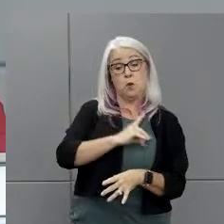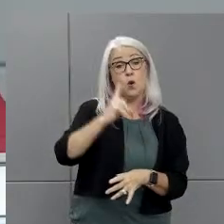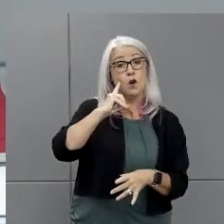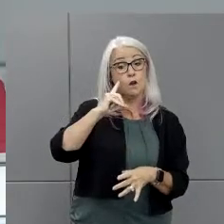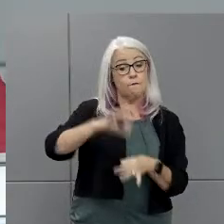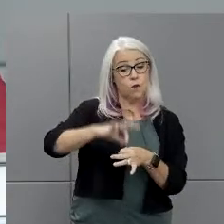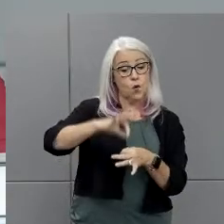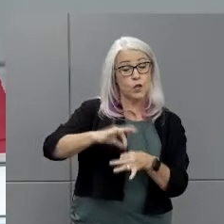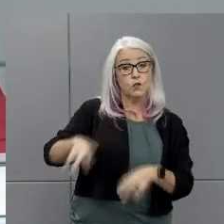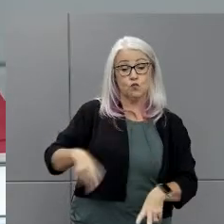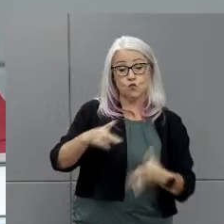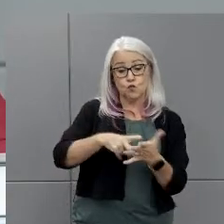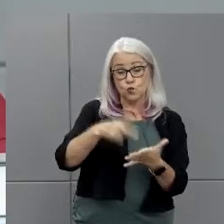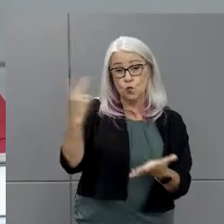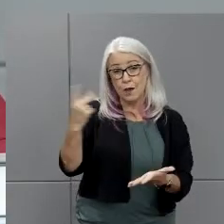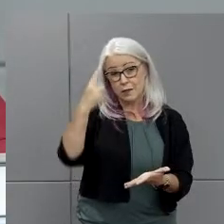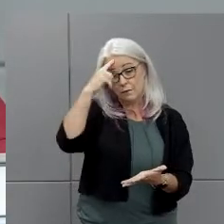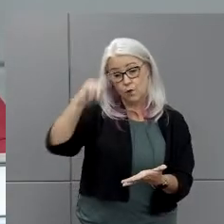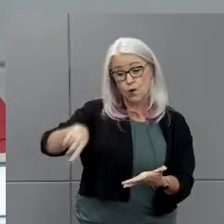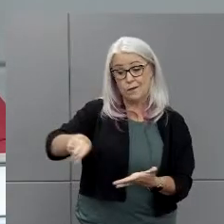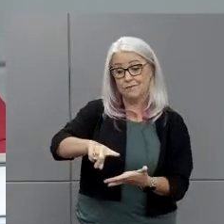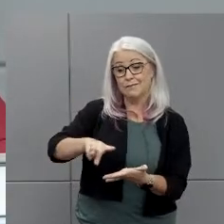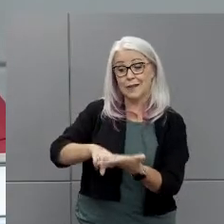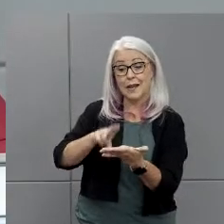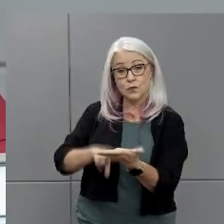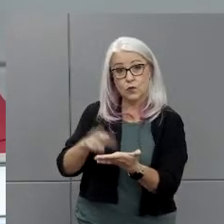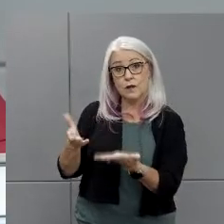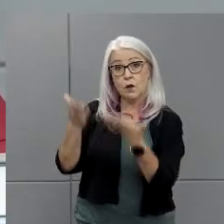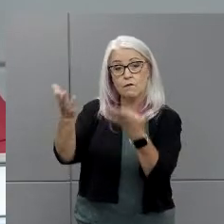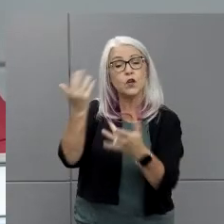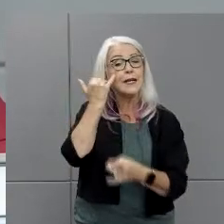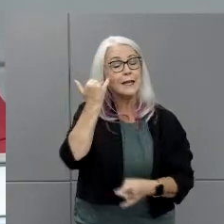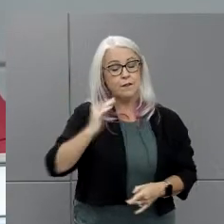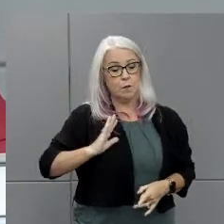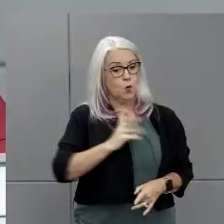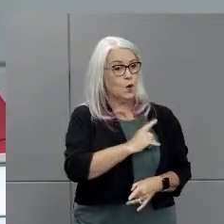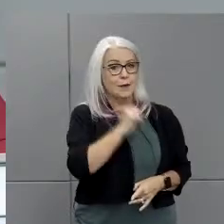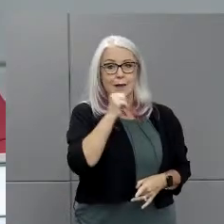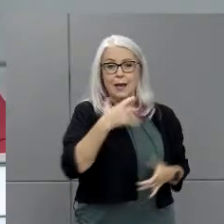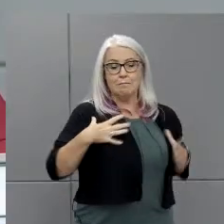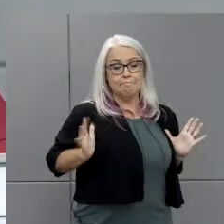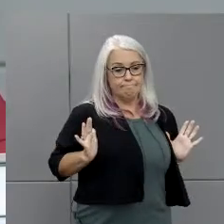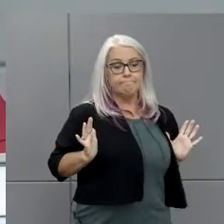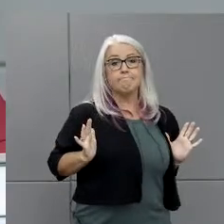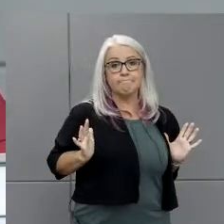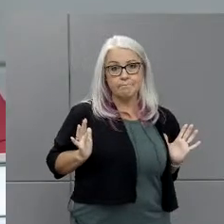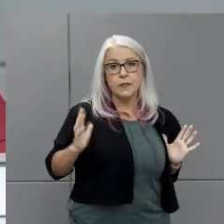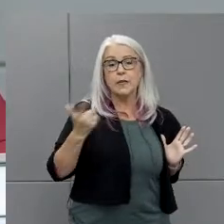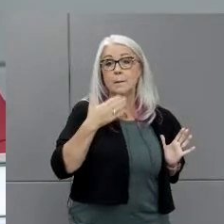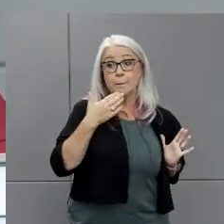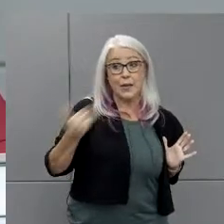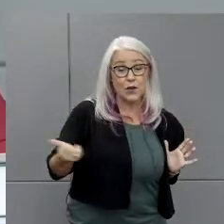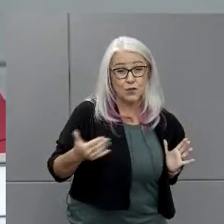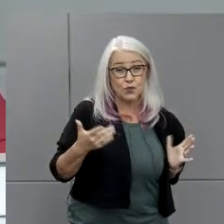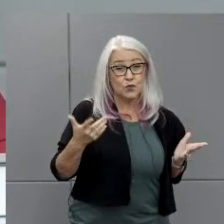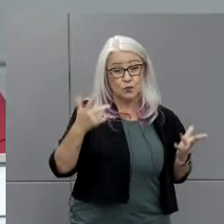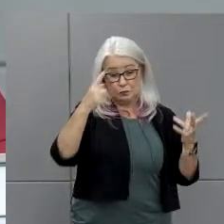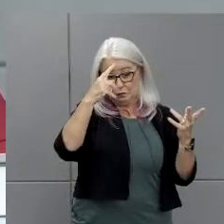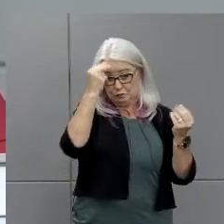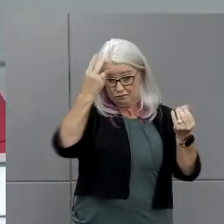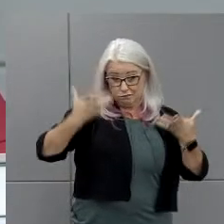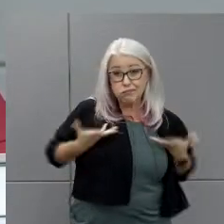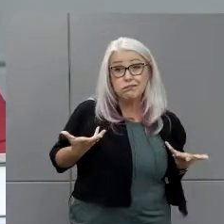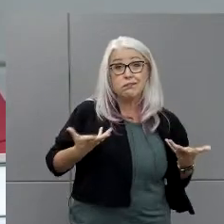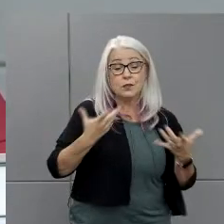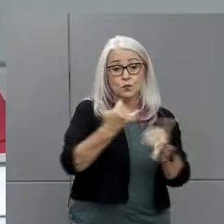the contract offer. If the board no longer wants to do so, it would be better to find out right now before we spend